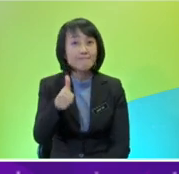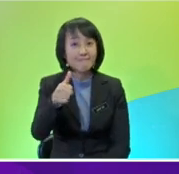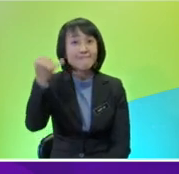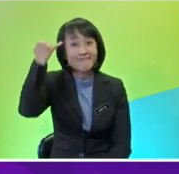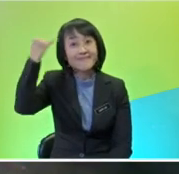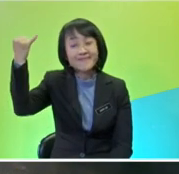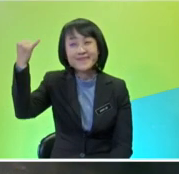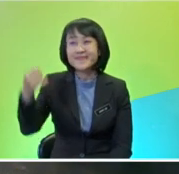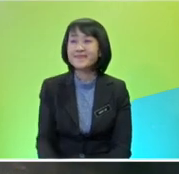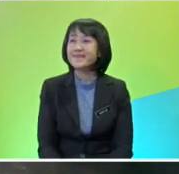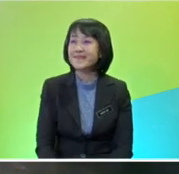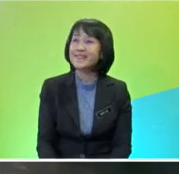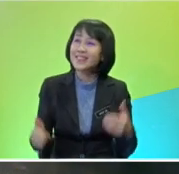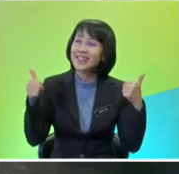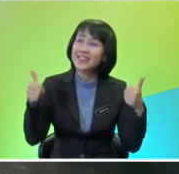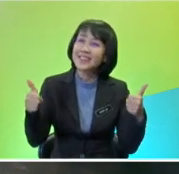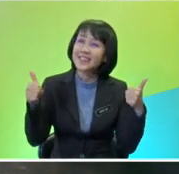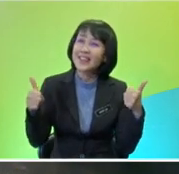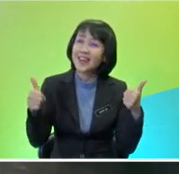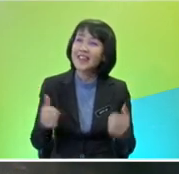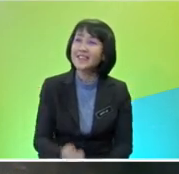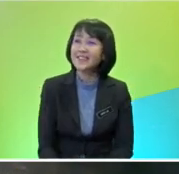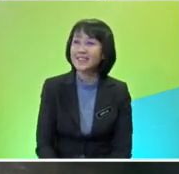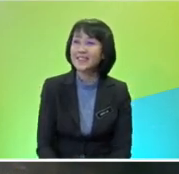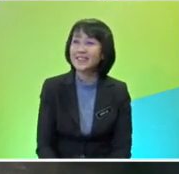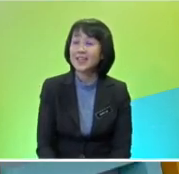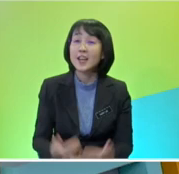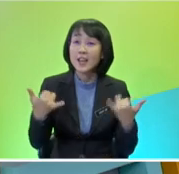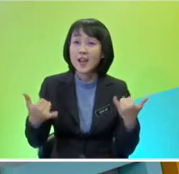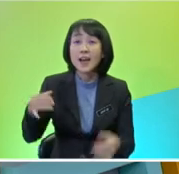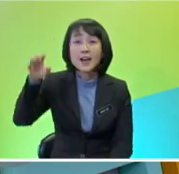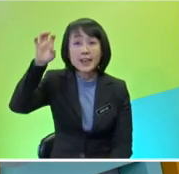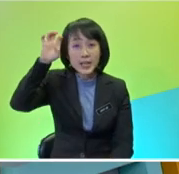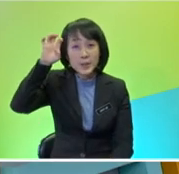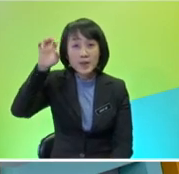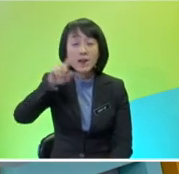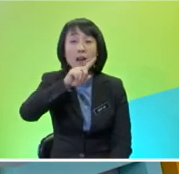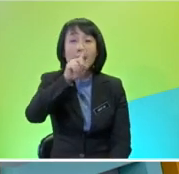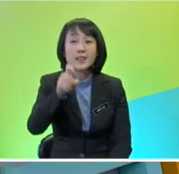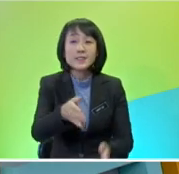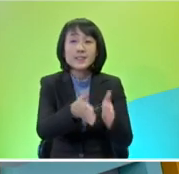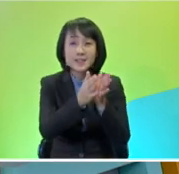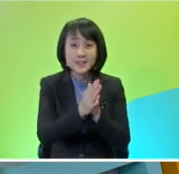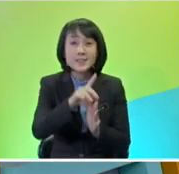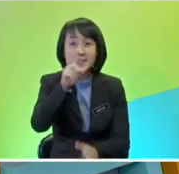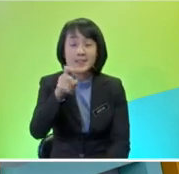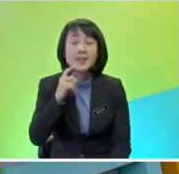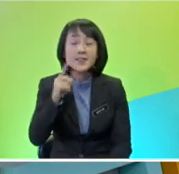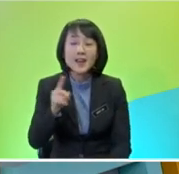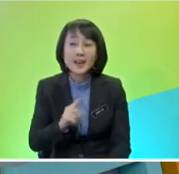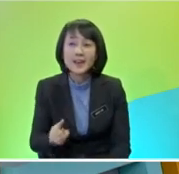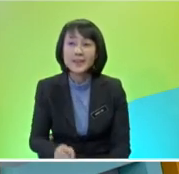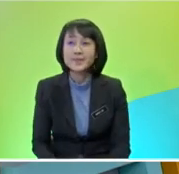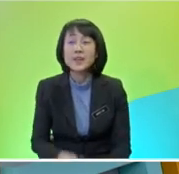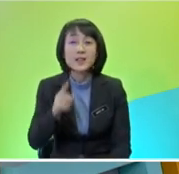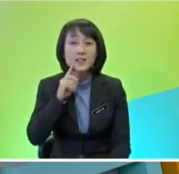idea. All right, good job. Now, it's Emir's turn to ask Zahra. And let's hear the response from